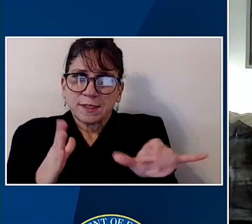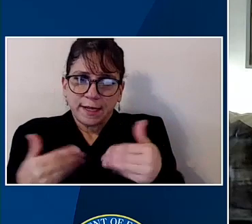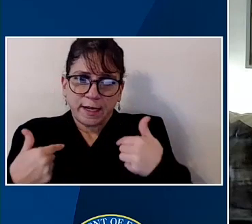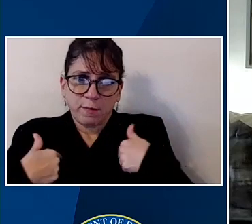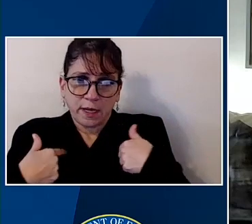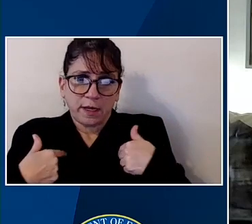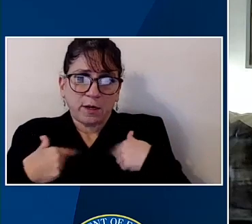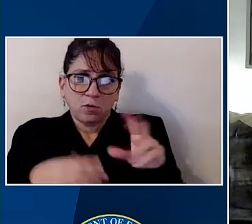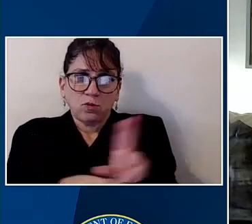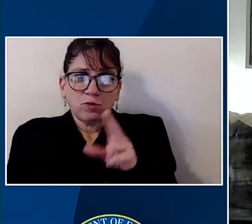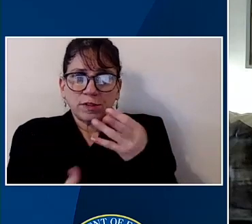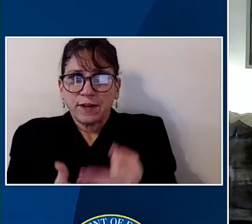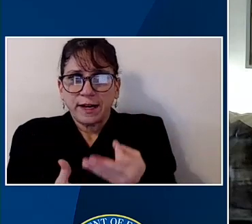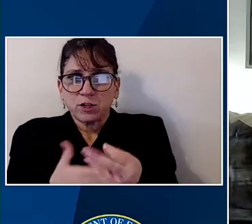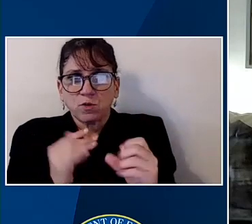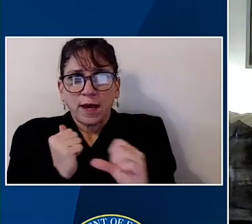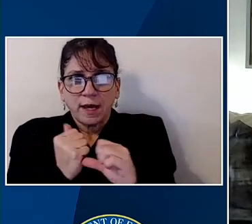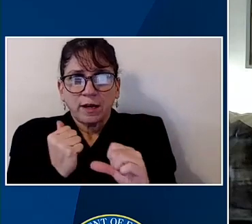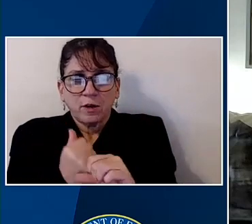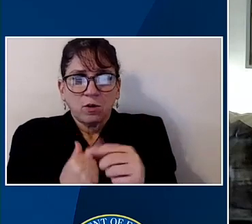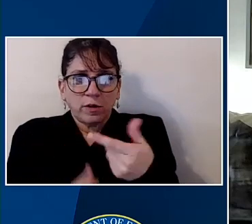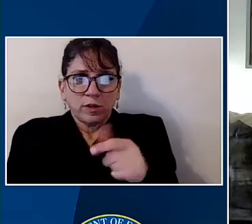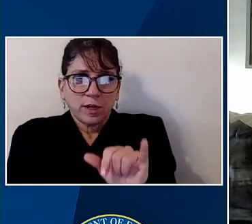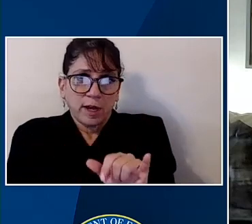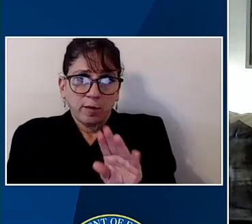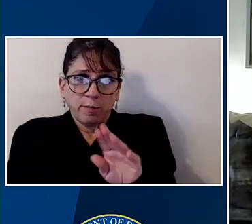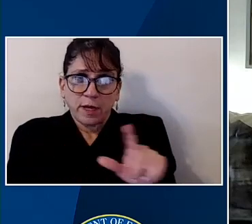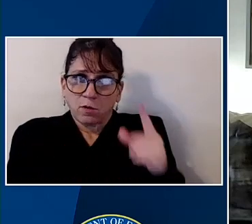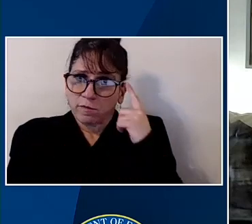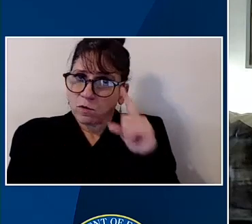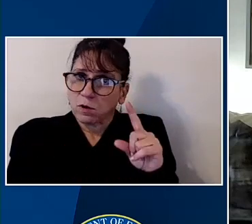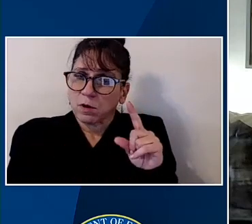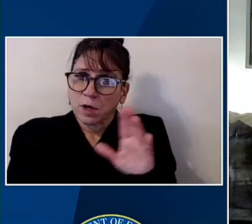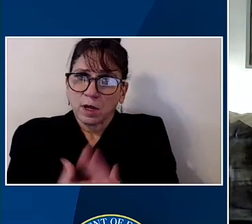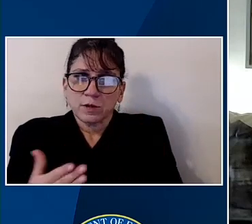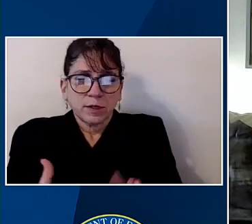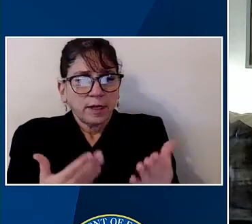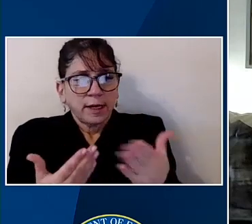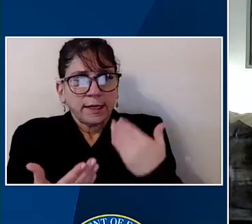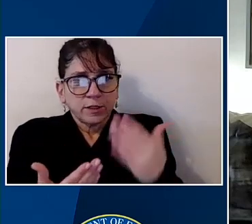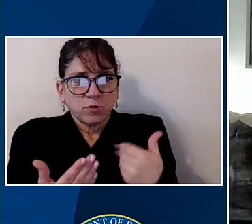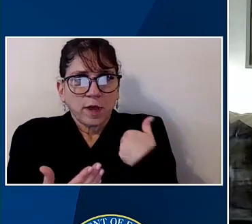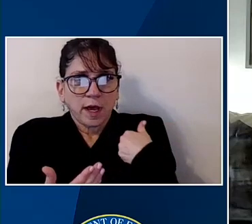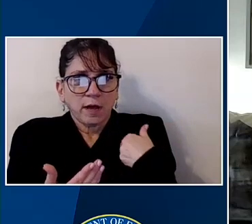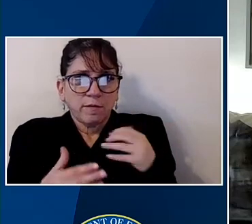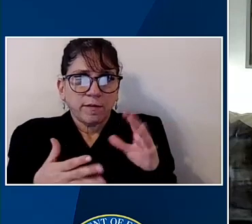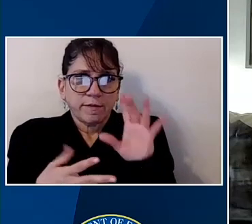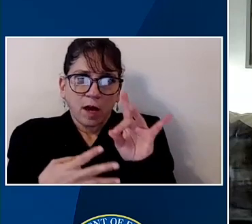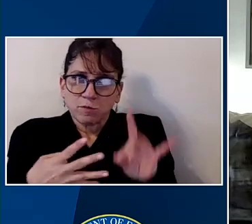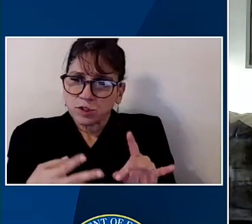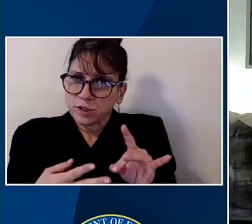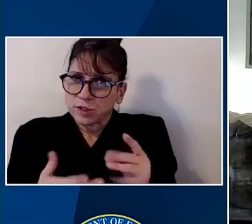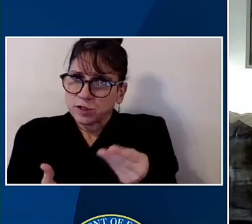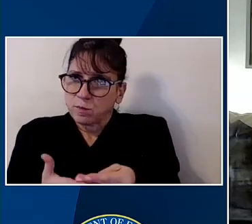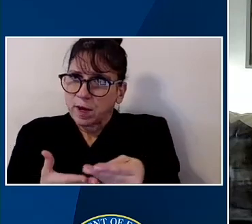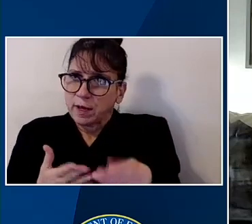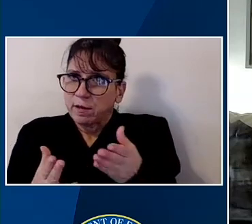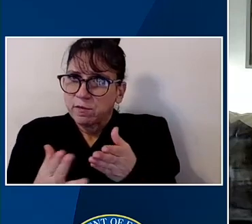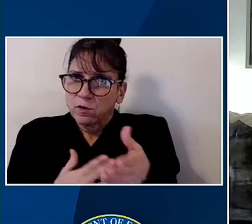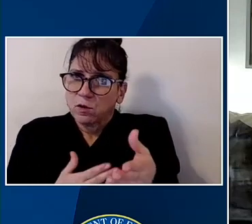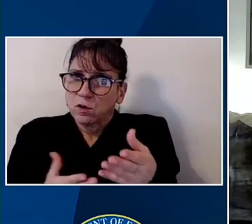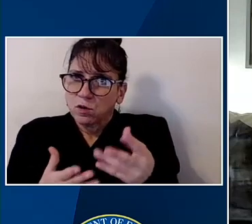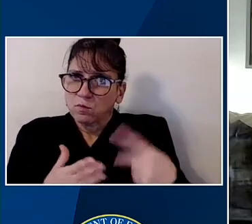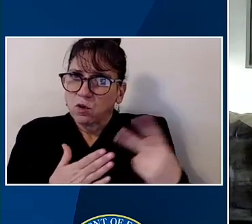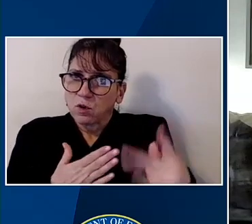aid or the GI Bill to pay for college, and how much easier having the option to purchase your course materials through programs like First